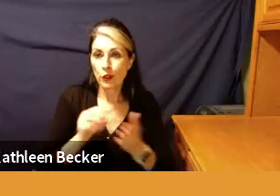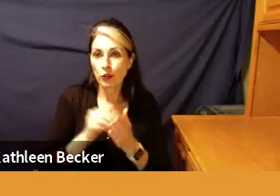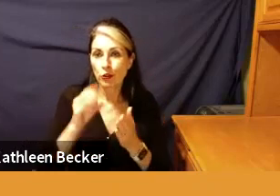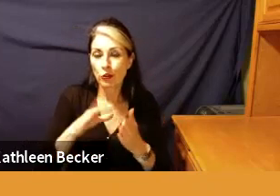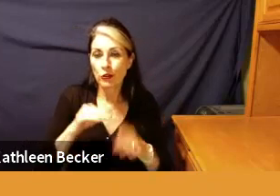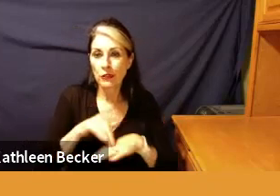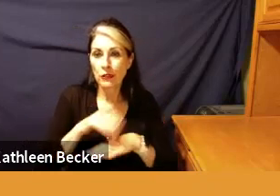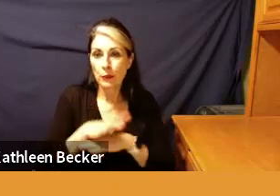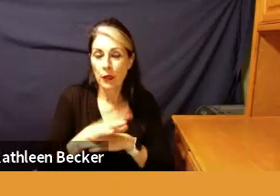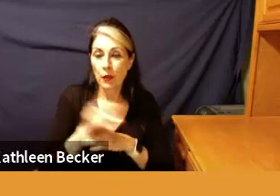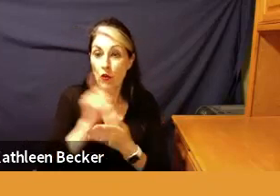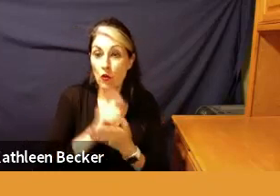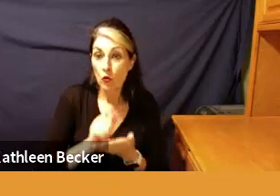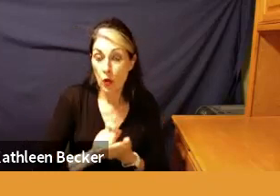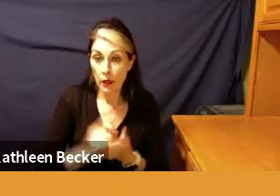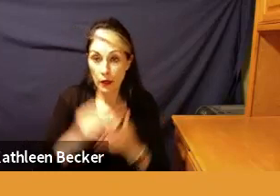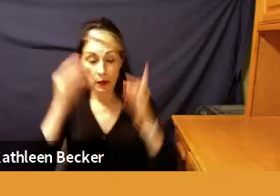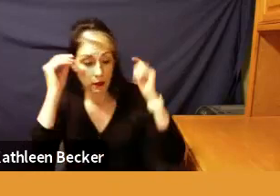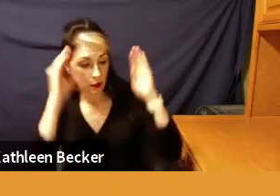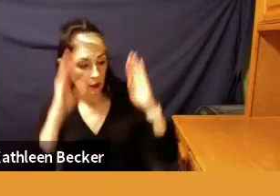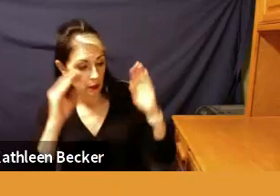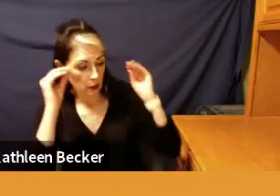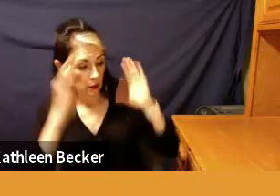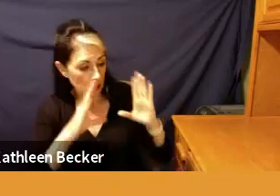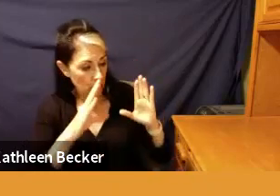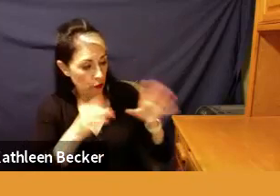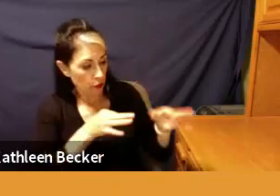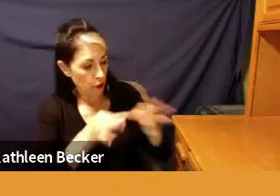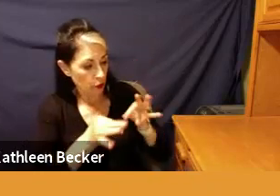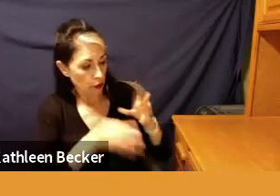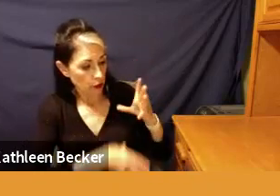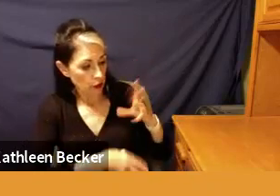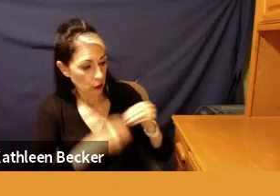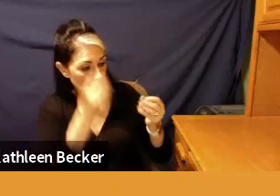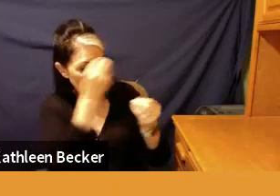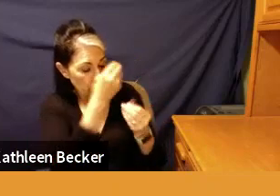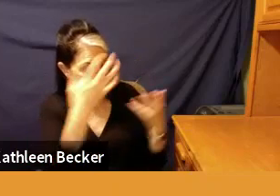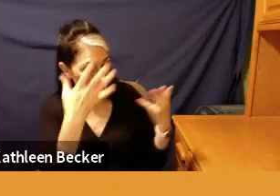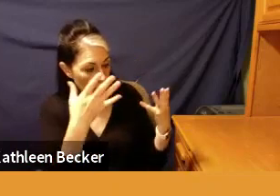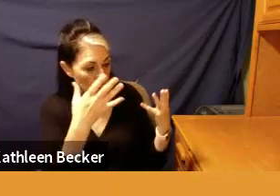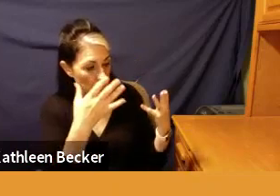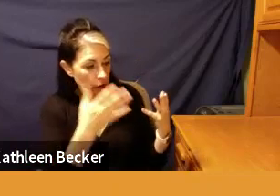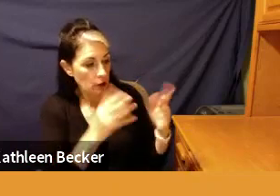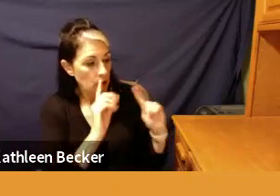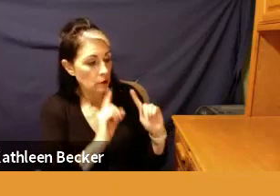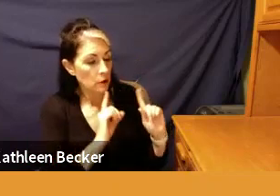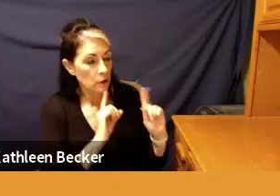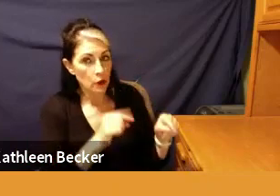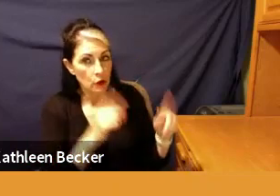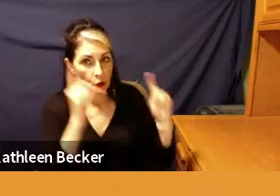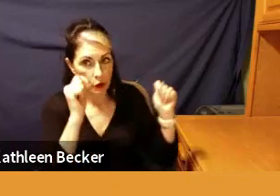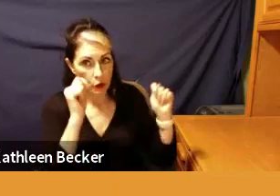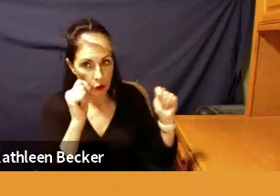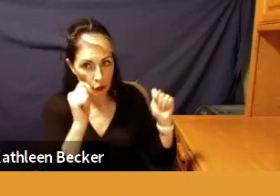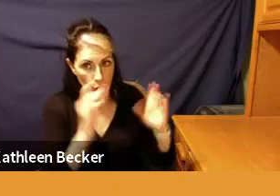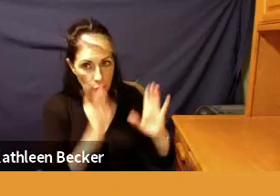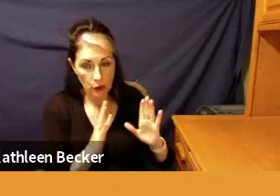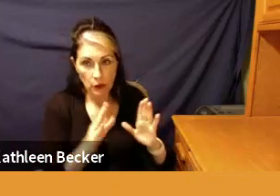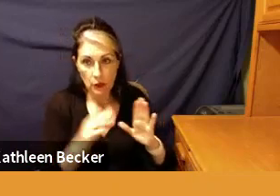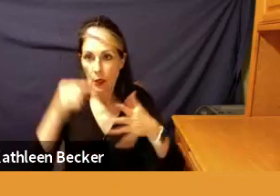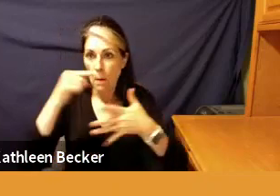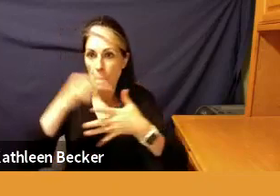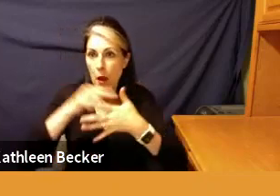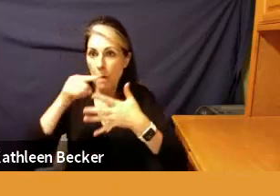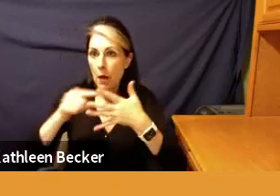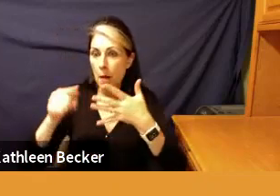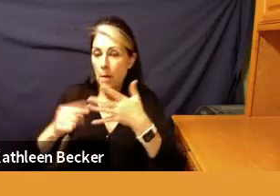submit their writing, the teacher's directions, and any additional information to the tutors and receive detailed feedback on